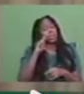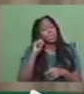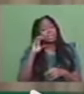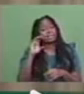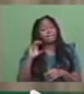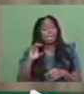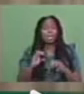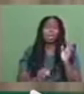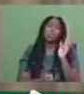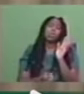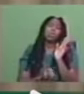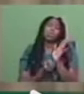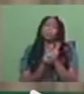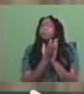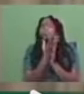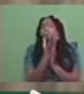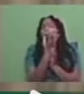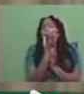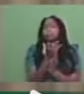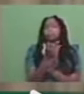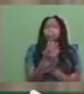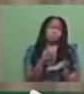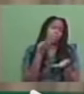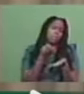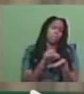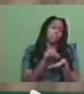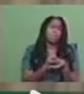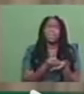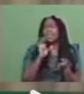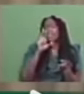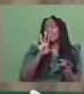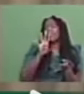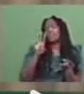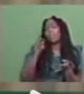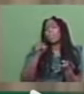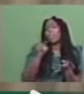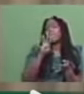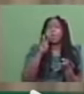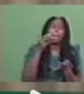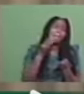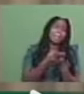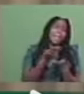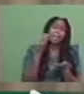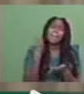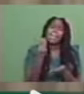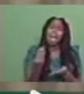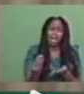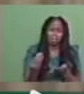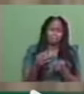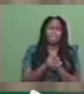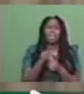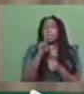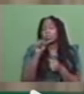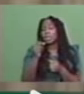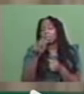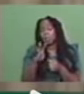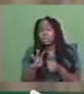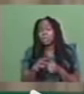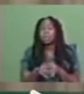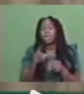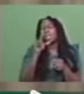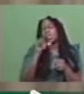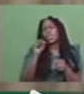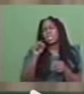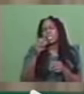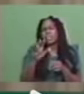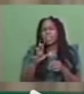fiscal 2010 to 58.4 billion in 2014. We fell slightly in 2015 because of